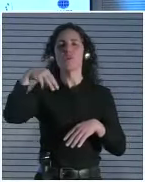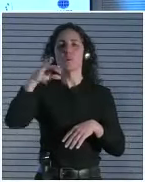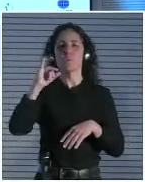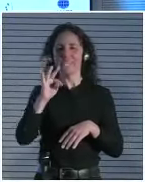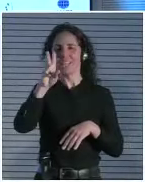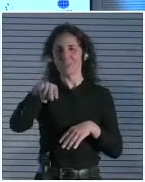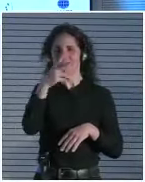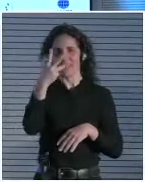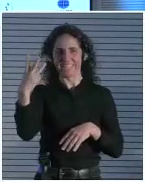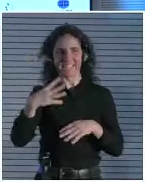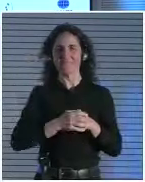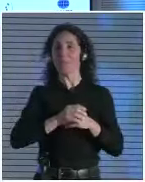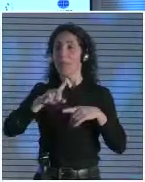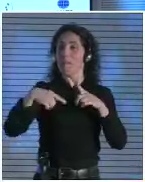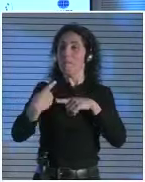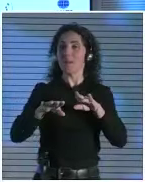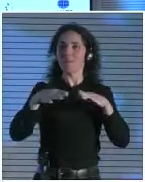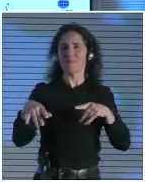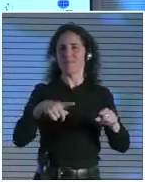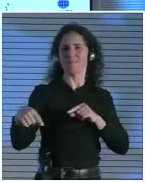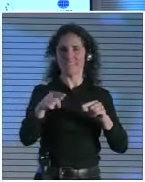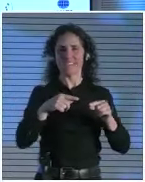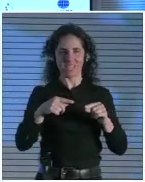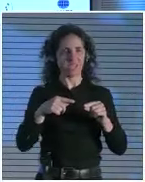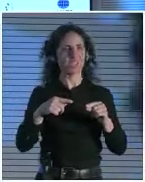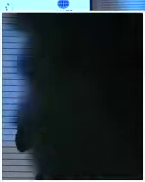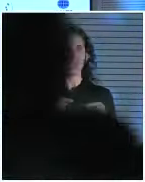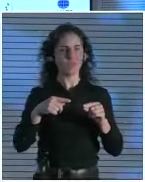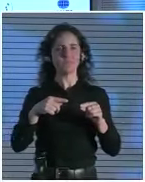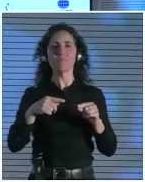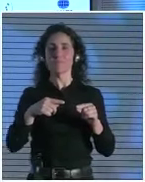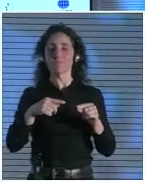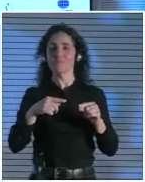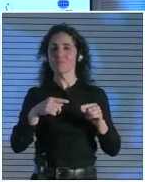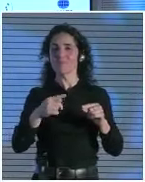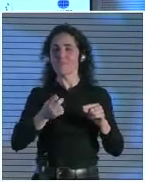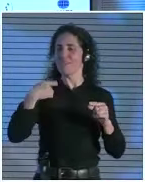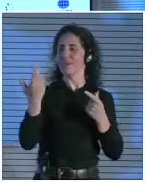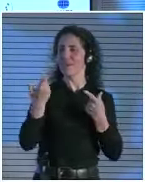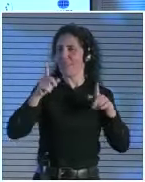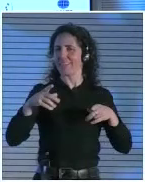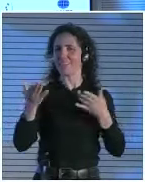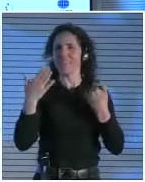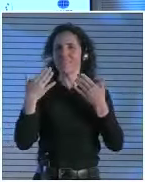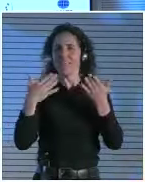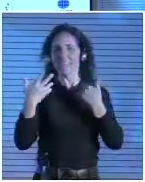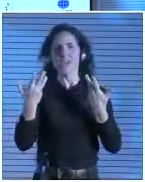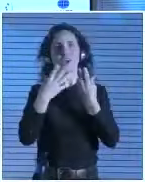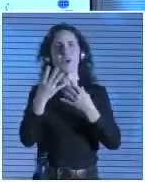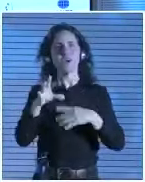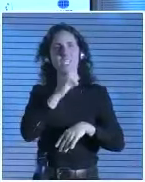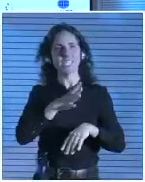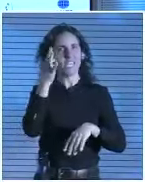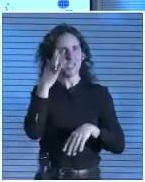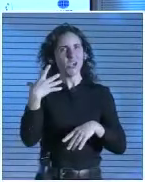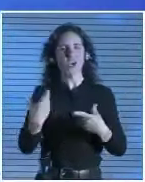just in the coffee break, I just was speaking with Ms. Oritza Urosevic, and we were like saying, wow, in this second edition, we have